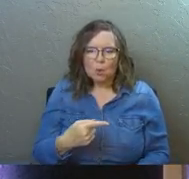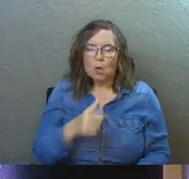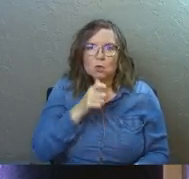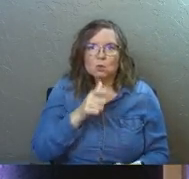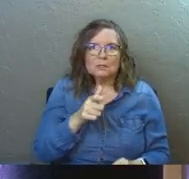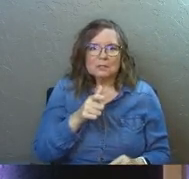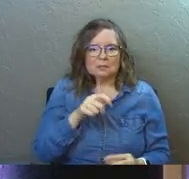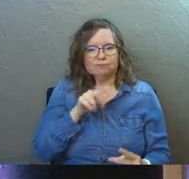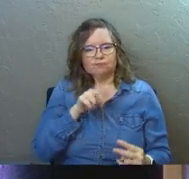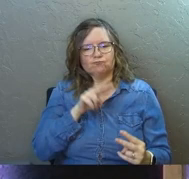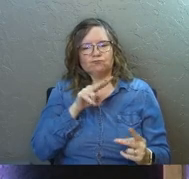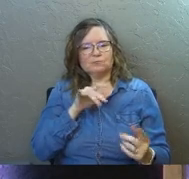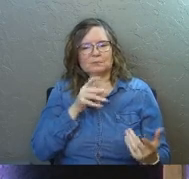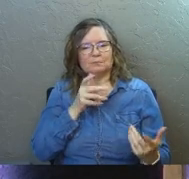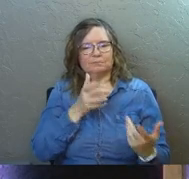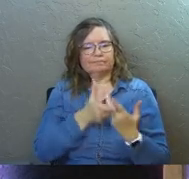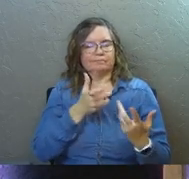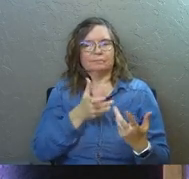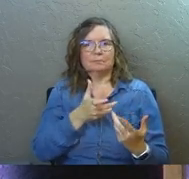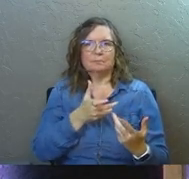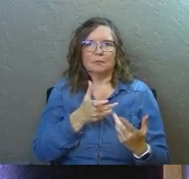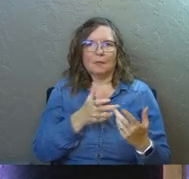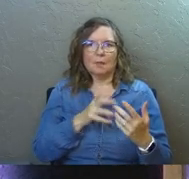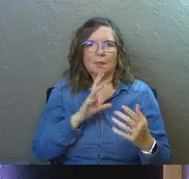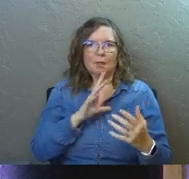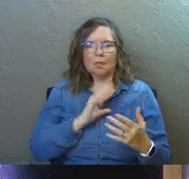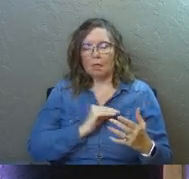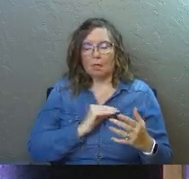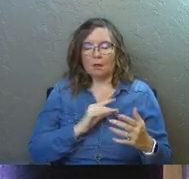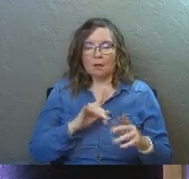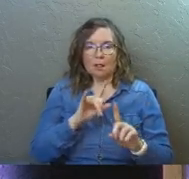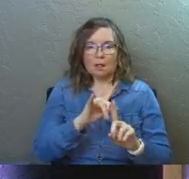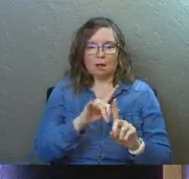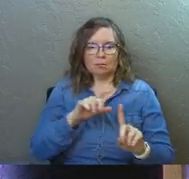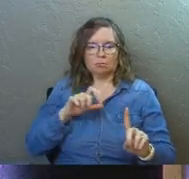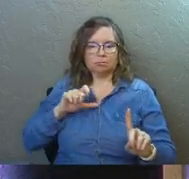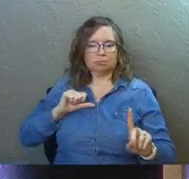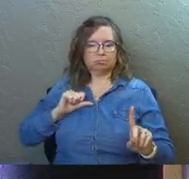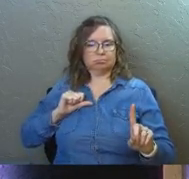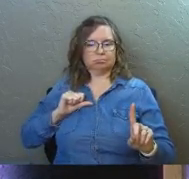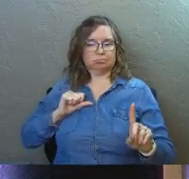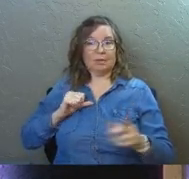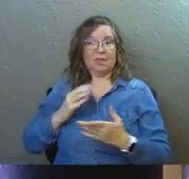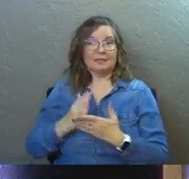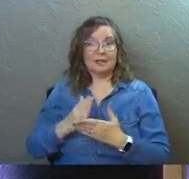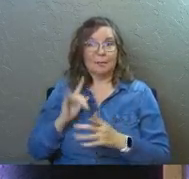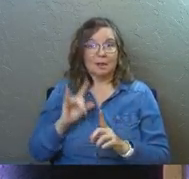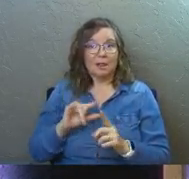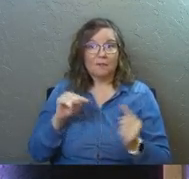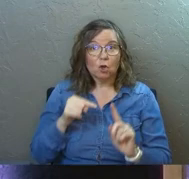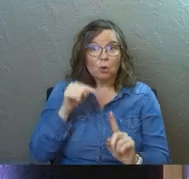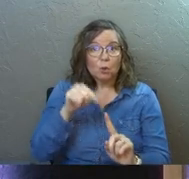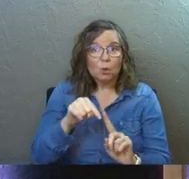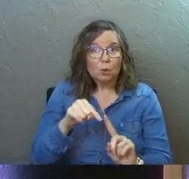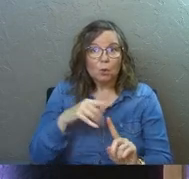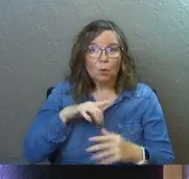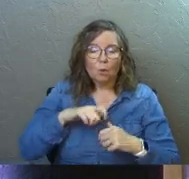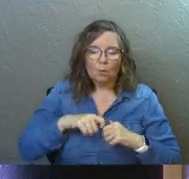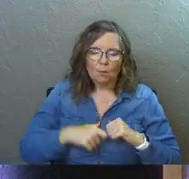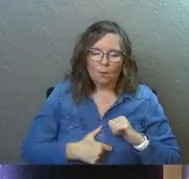you didn't measure up to what they needed you to do. And all of a sudden, their love stopped. And that stopping of love hurts you